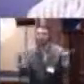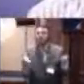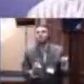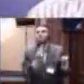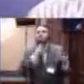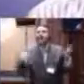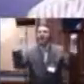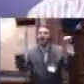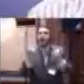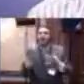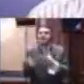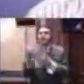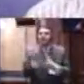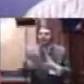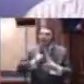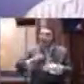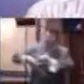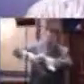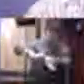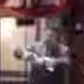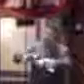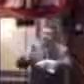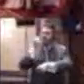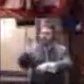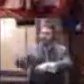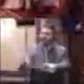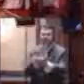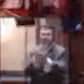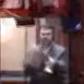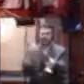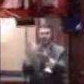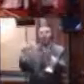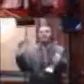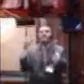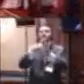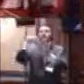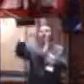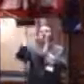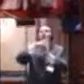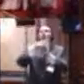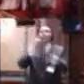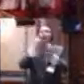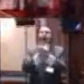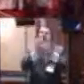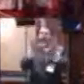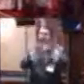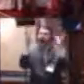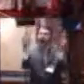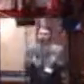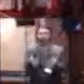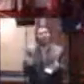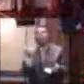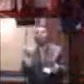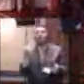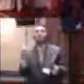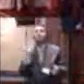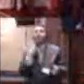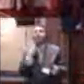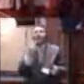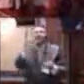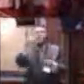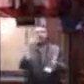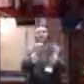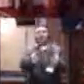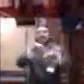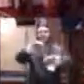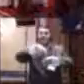It aims at creating a universal identity for the entire population. And this is not a